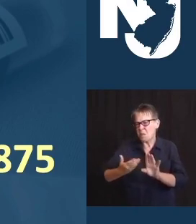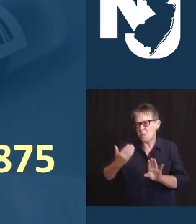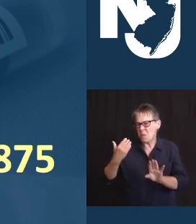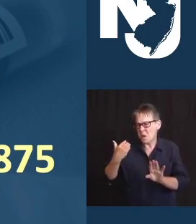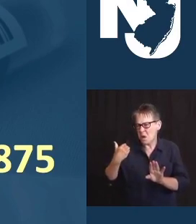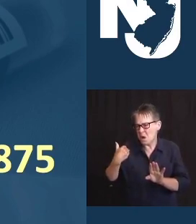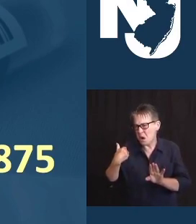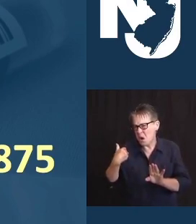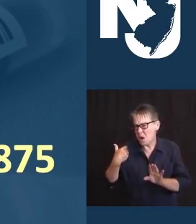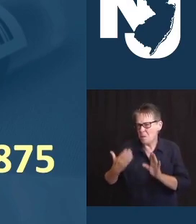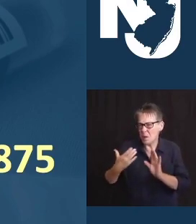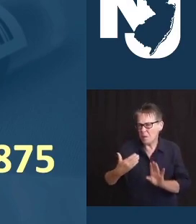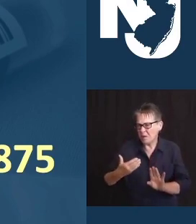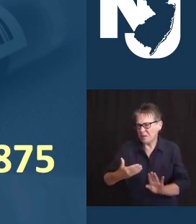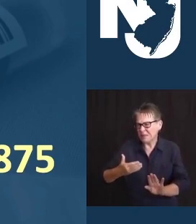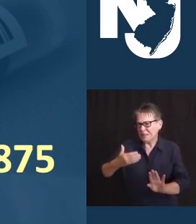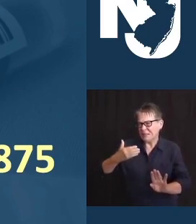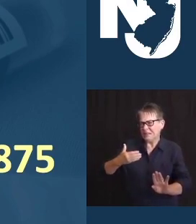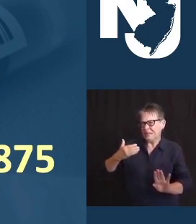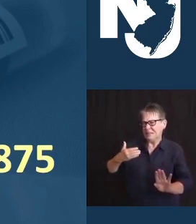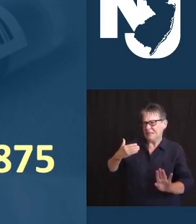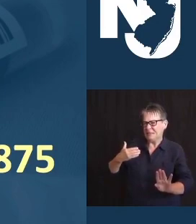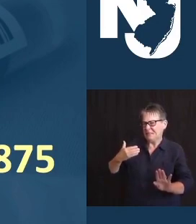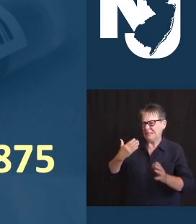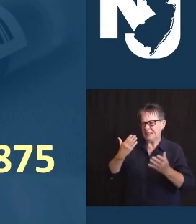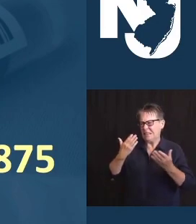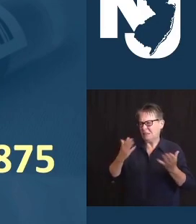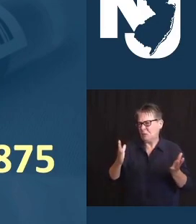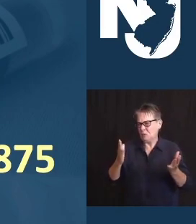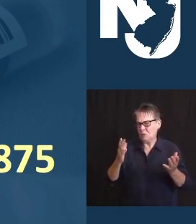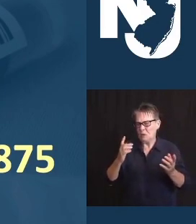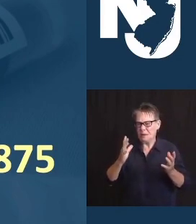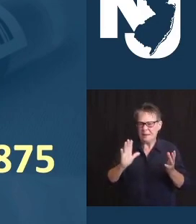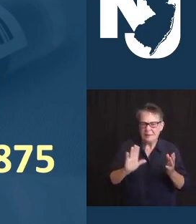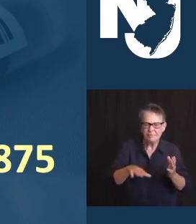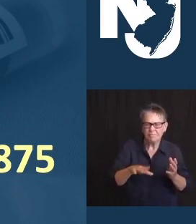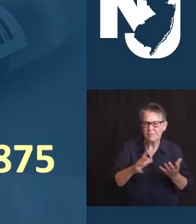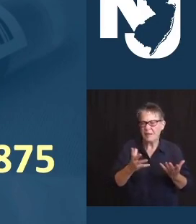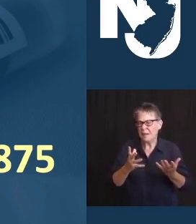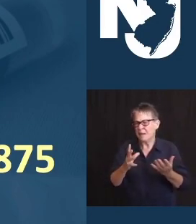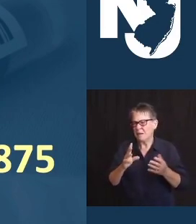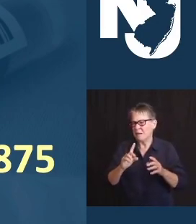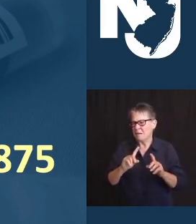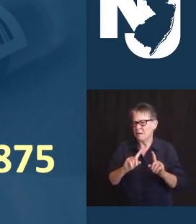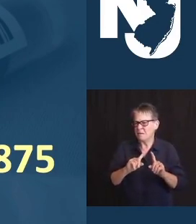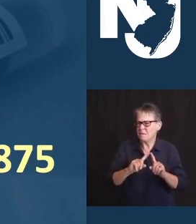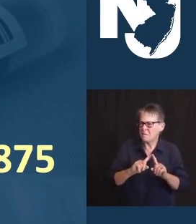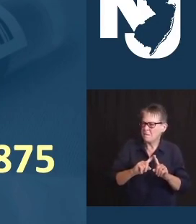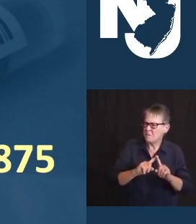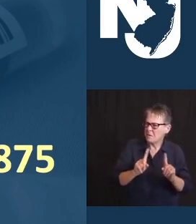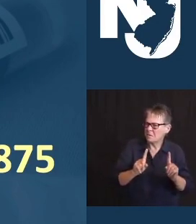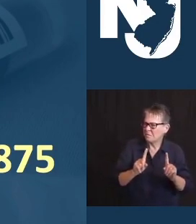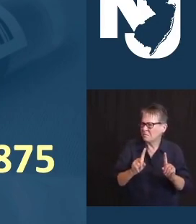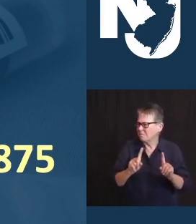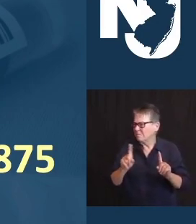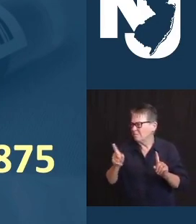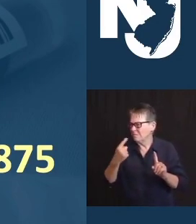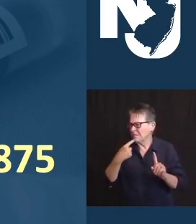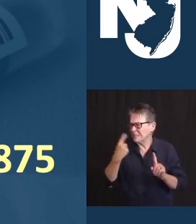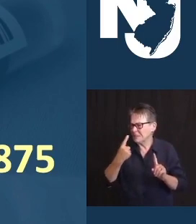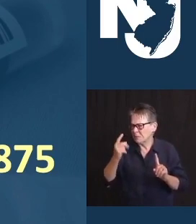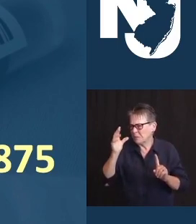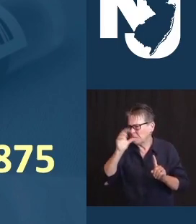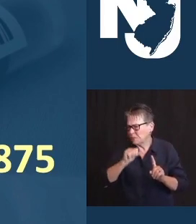that would have led to a death around now. If you look at the number of